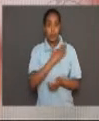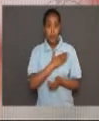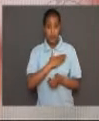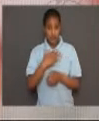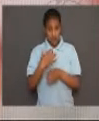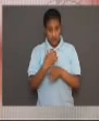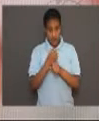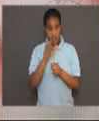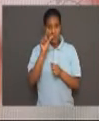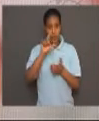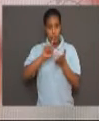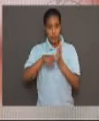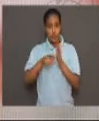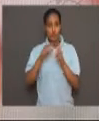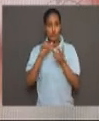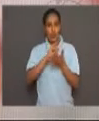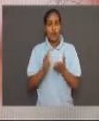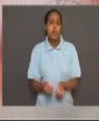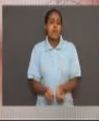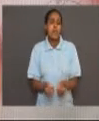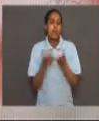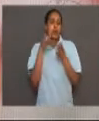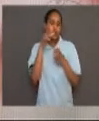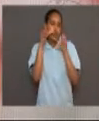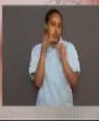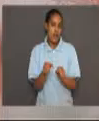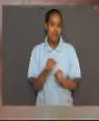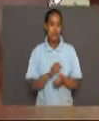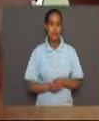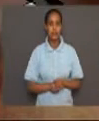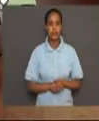Please take a few moments to list as many as you can.